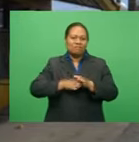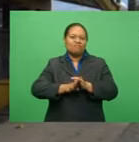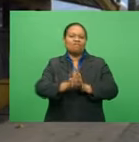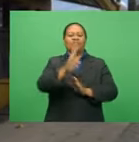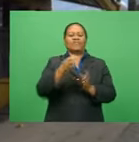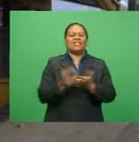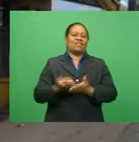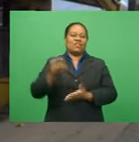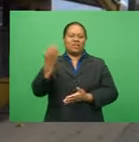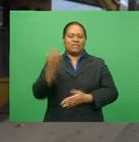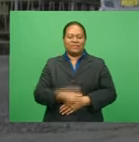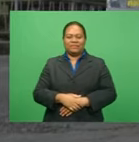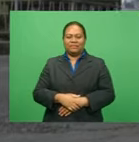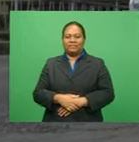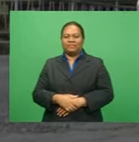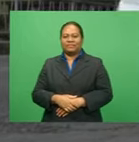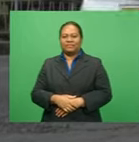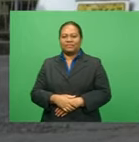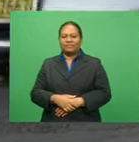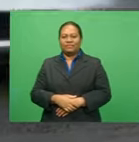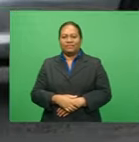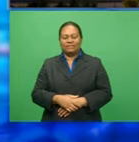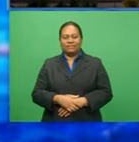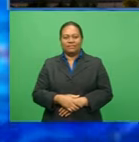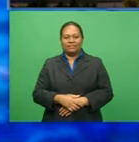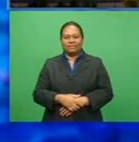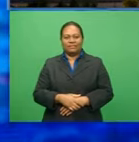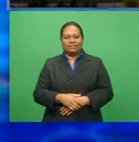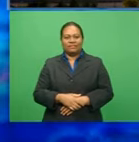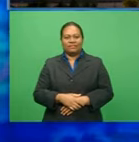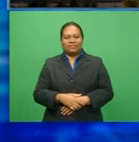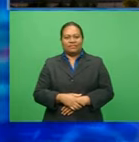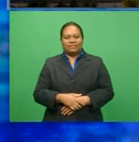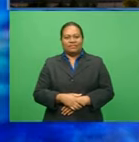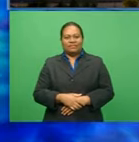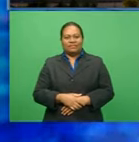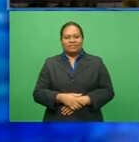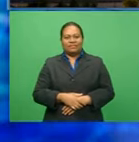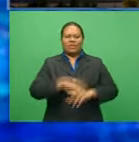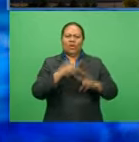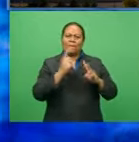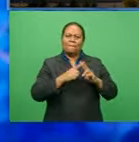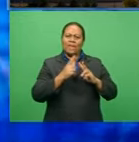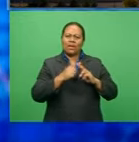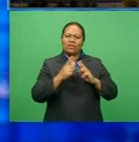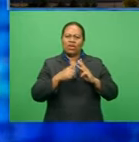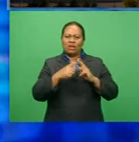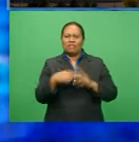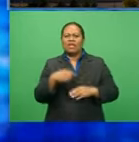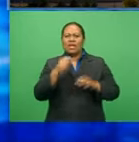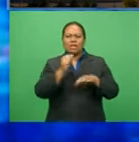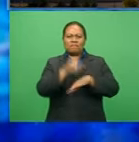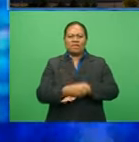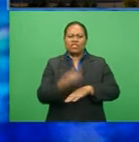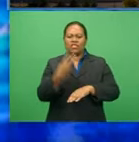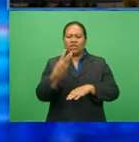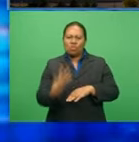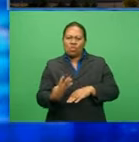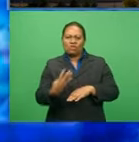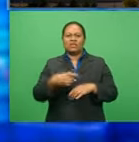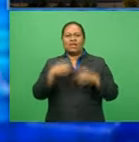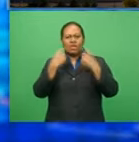economy. Philippe Nikaso, FBC News. McDonald's beat third quarter revenue and profit estimates